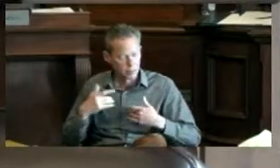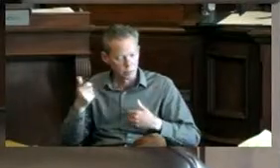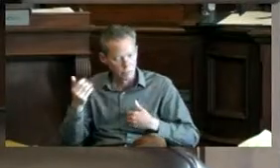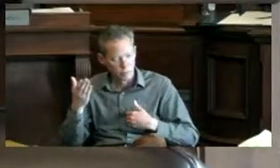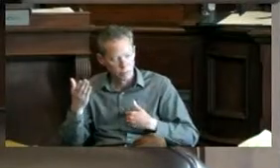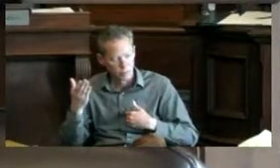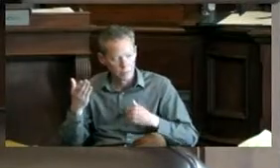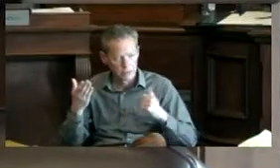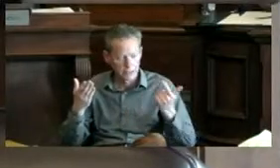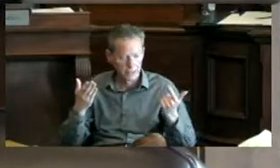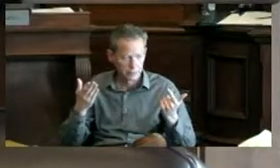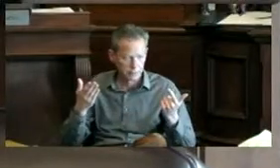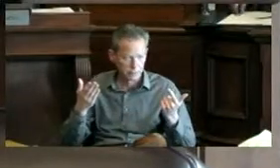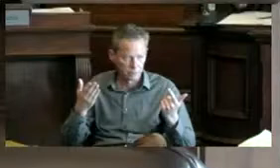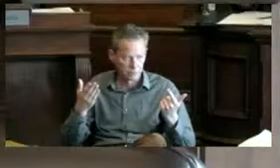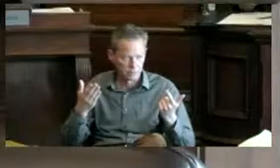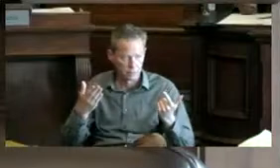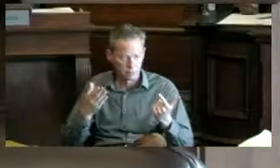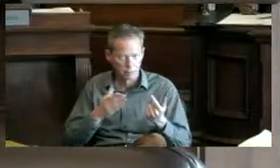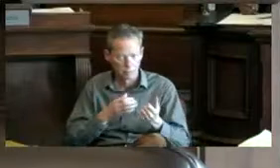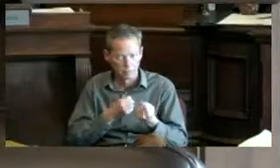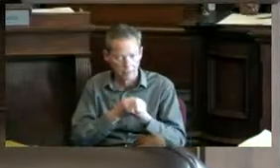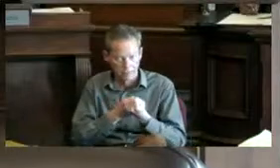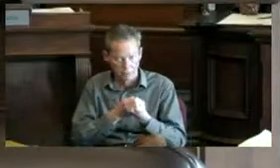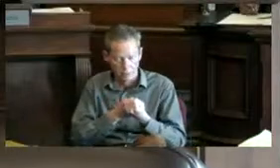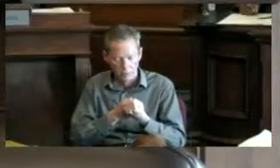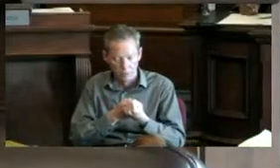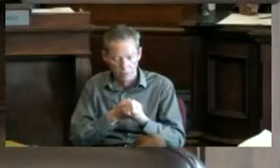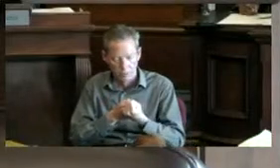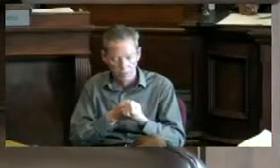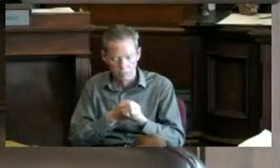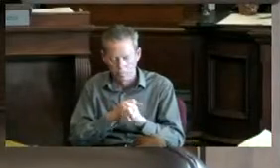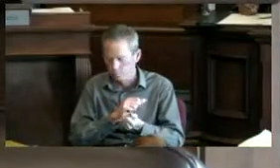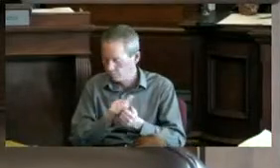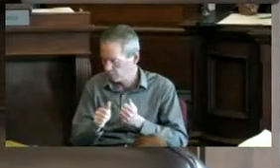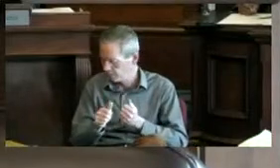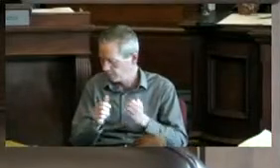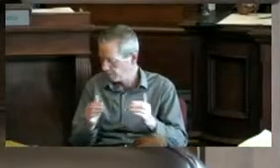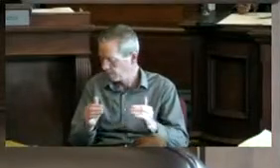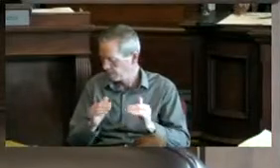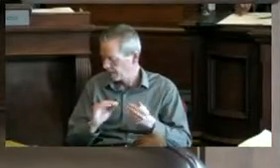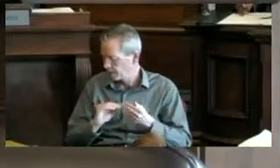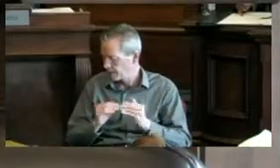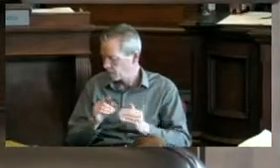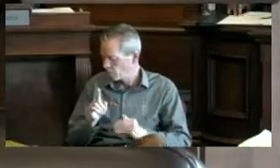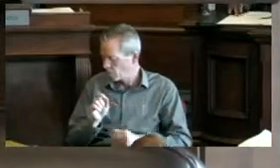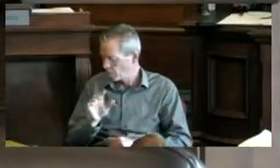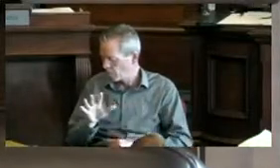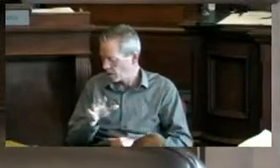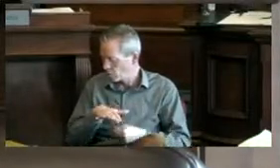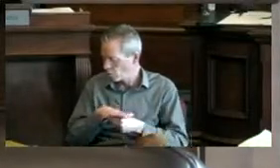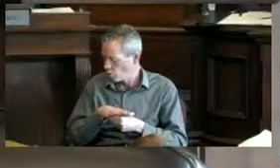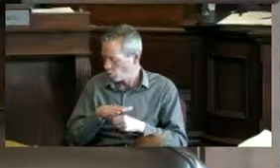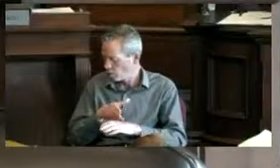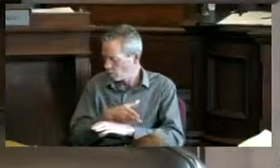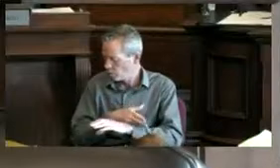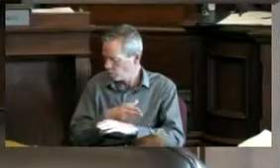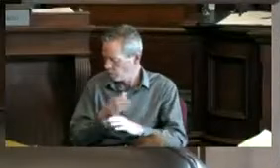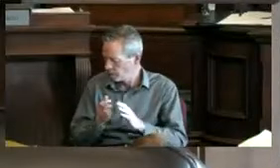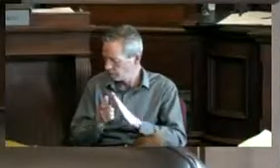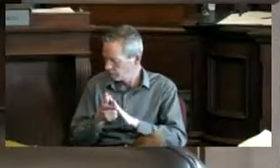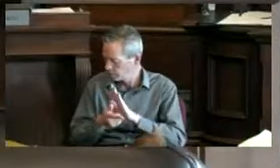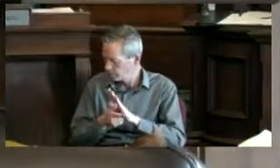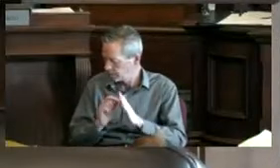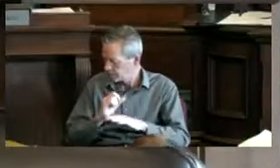it. Second. All in favor? Aye. Motion carries. Introductory number 105. A local